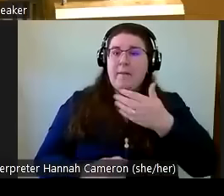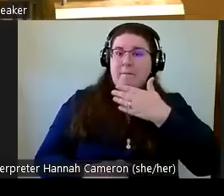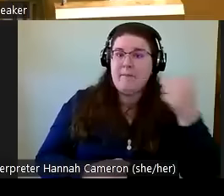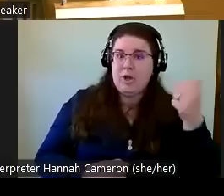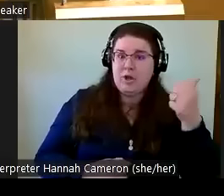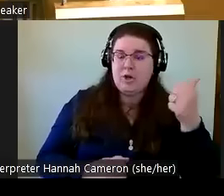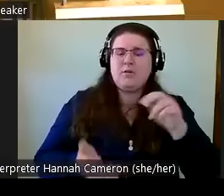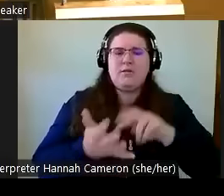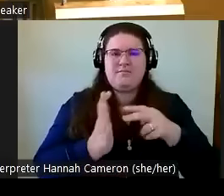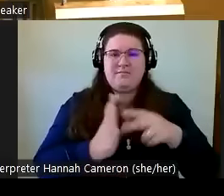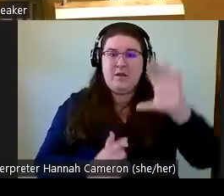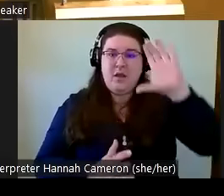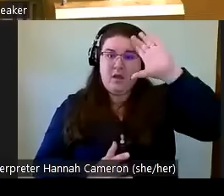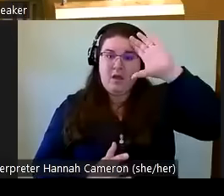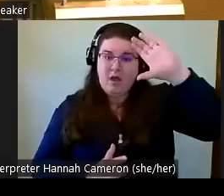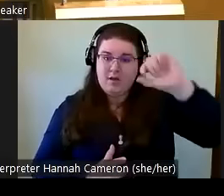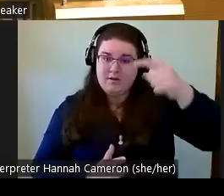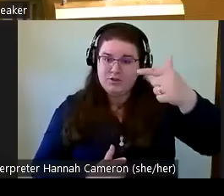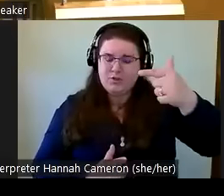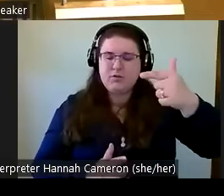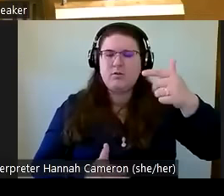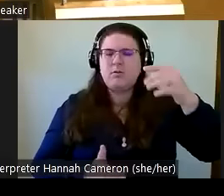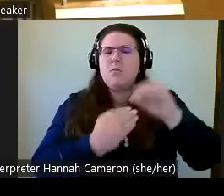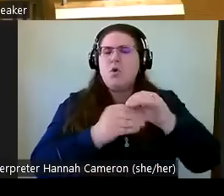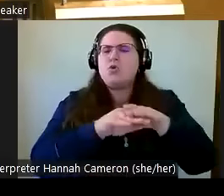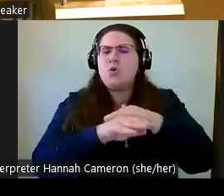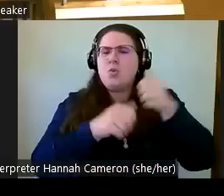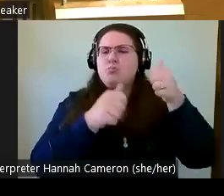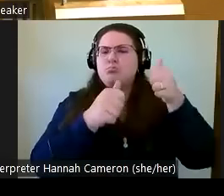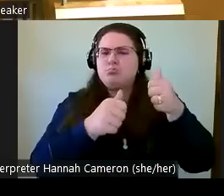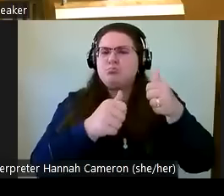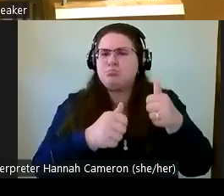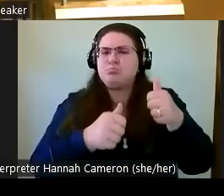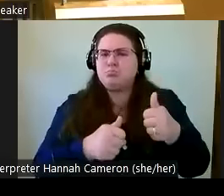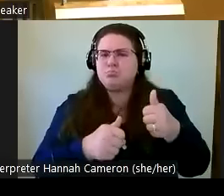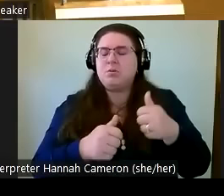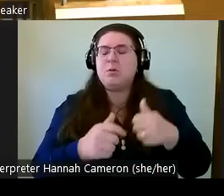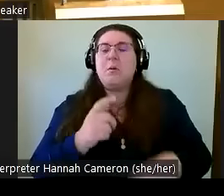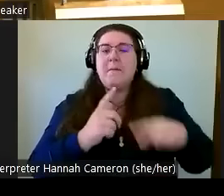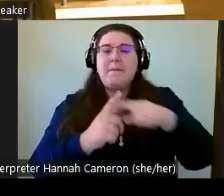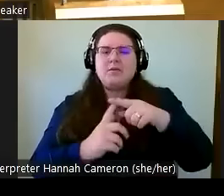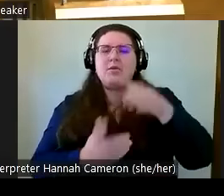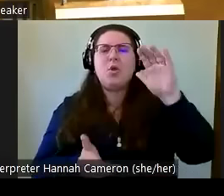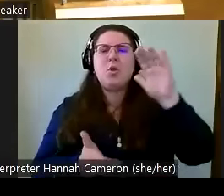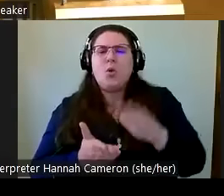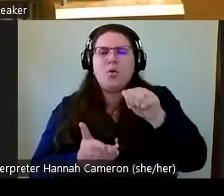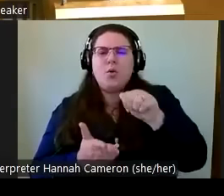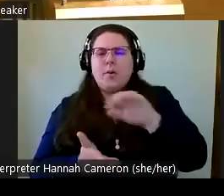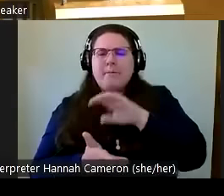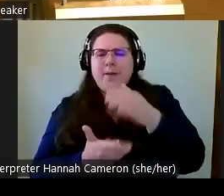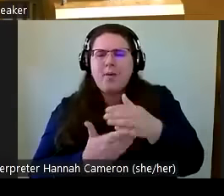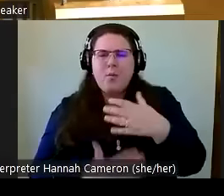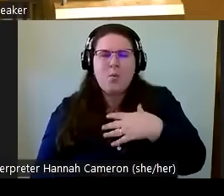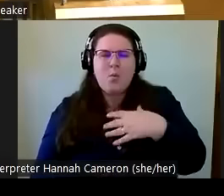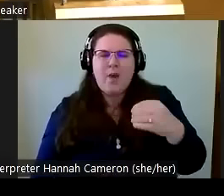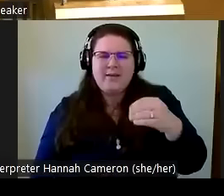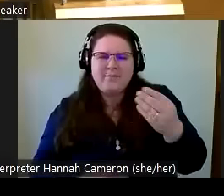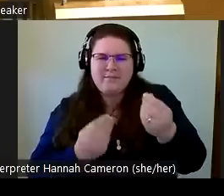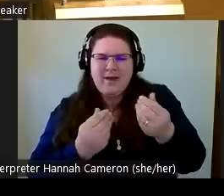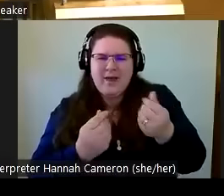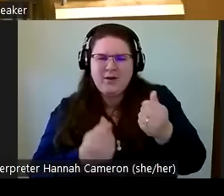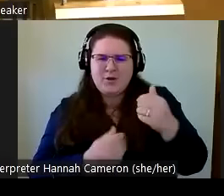their cognition and lower amounts of white matter burden, which affects, you know, we talked about the pathologies that can alter your